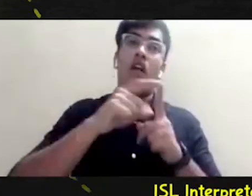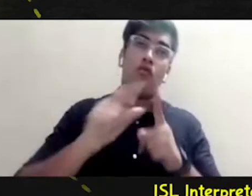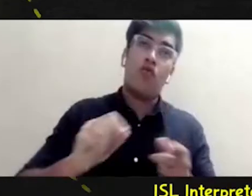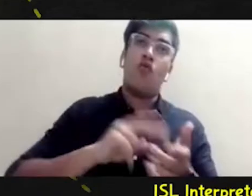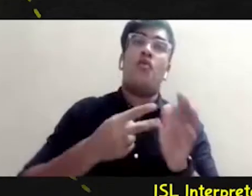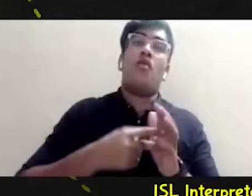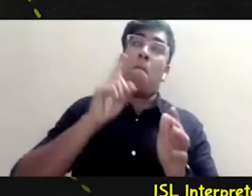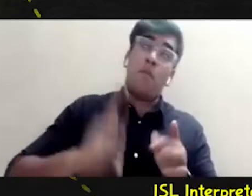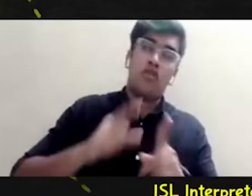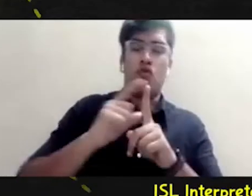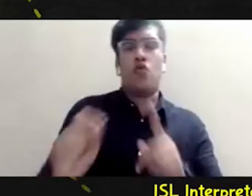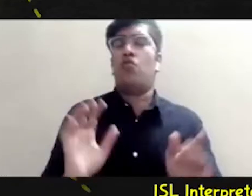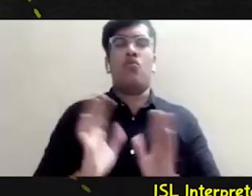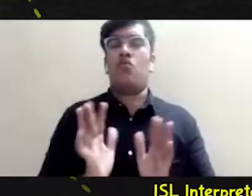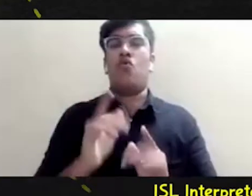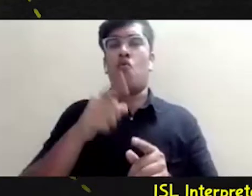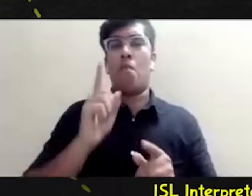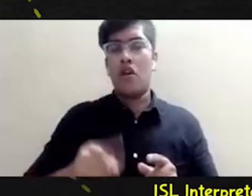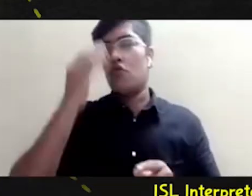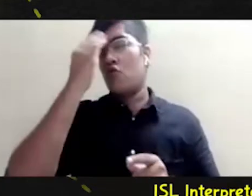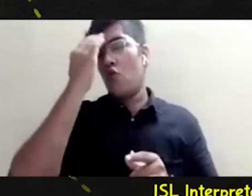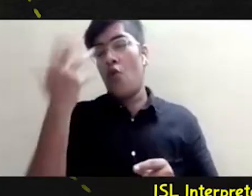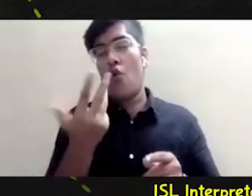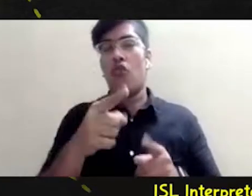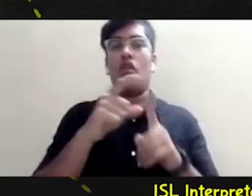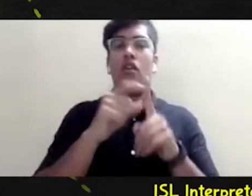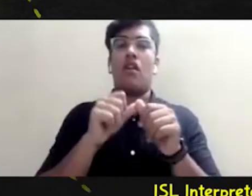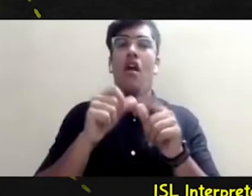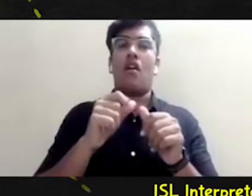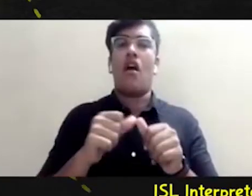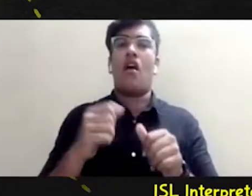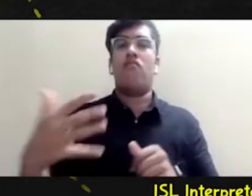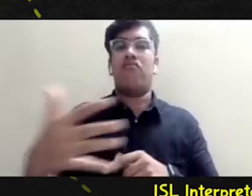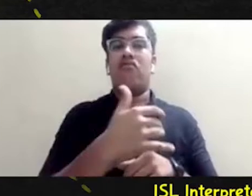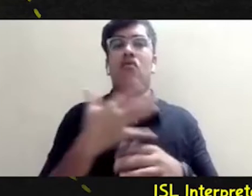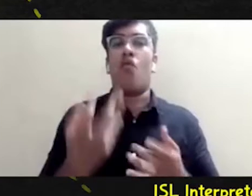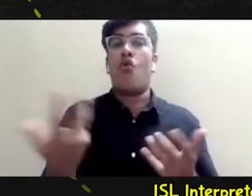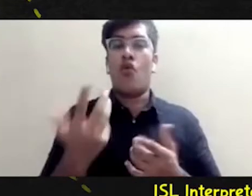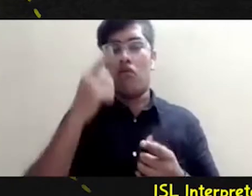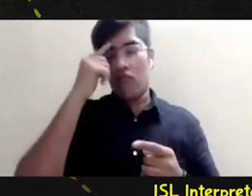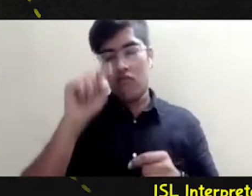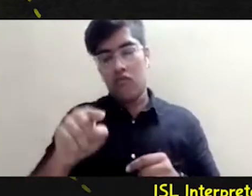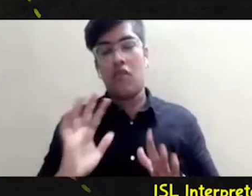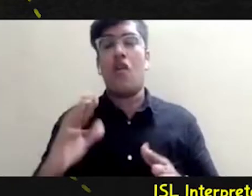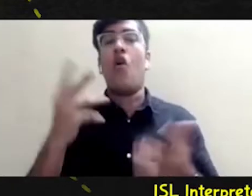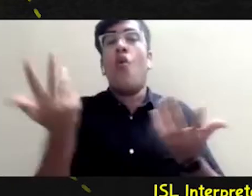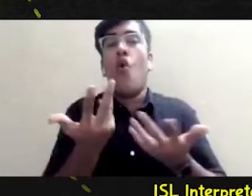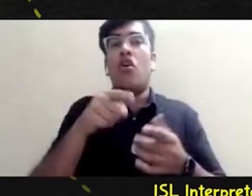is important to know what data you want to absolutely collect, and what is the need of